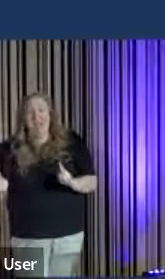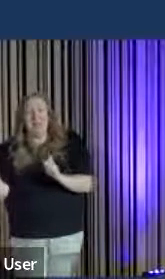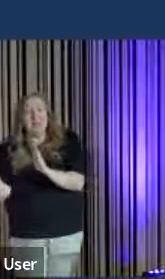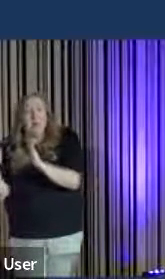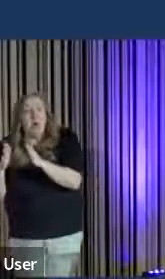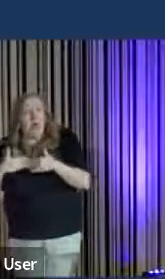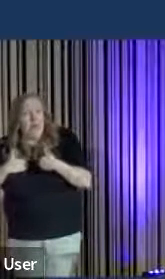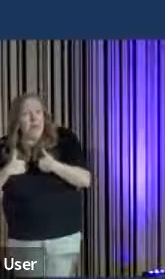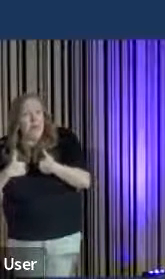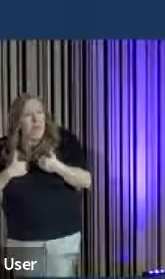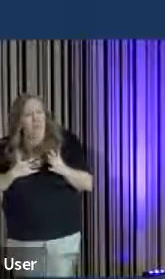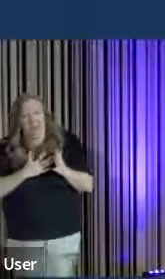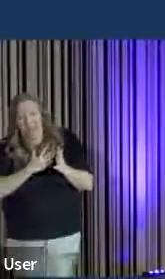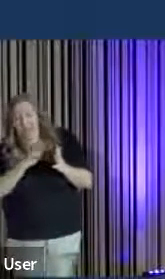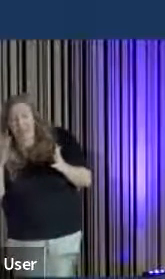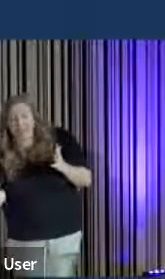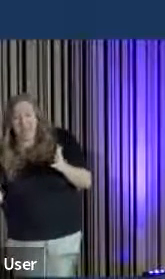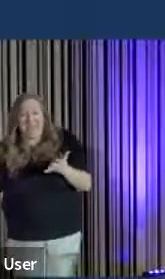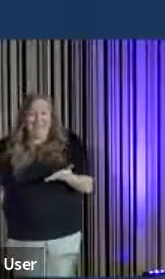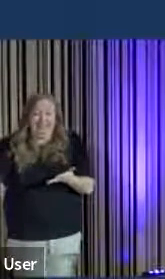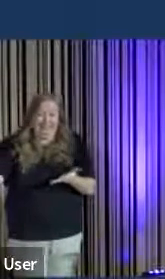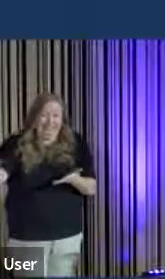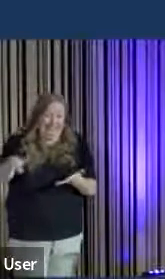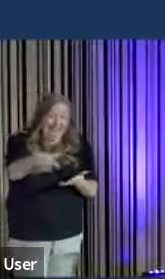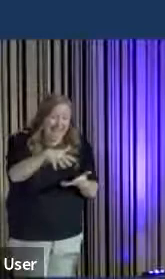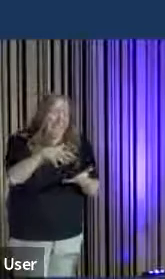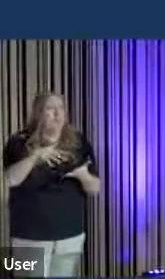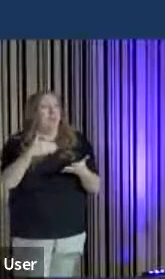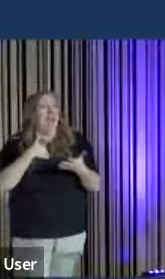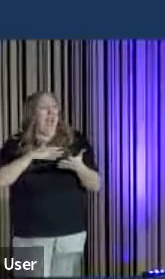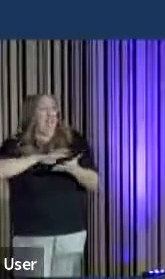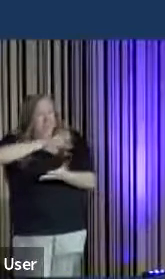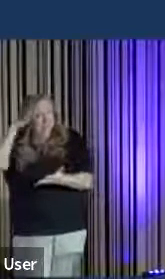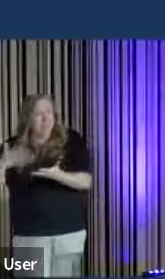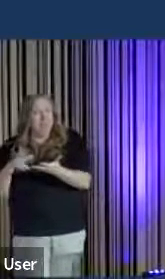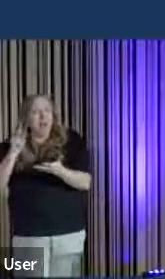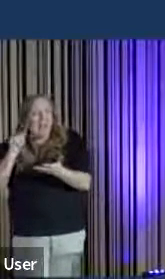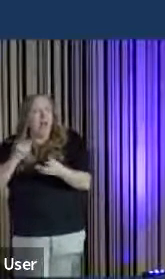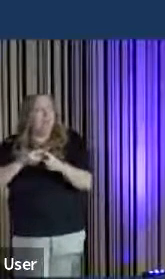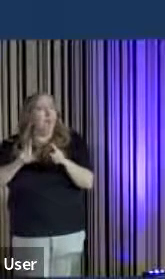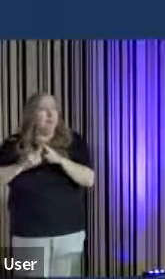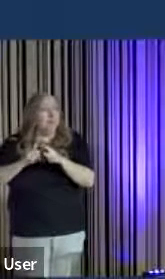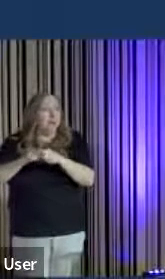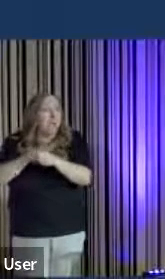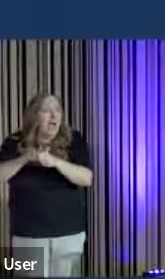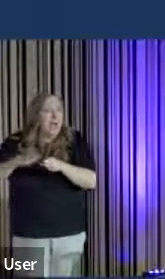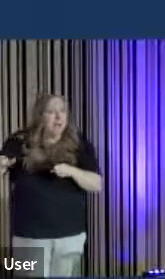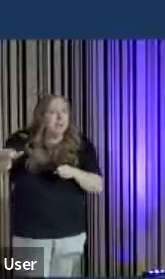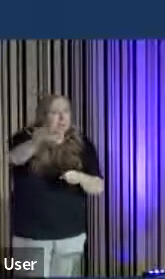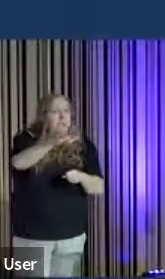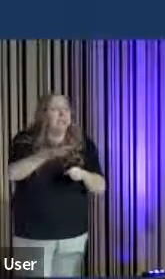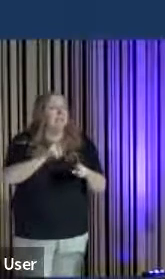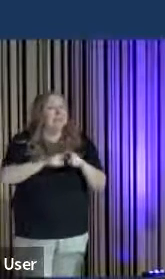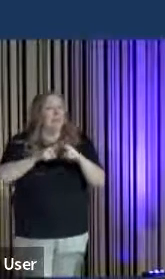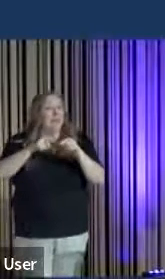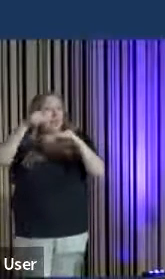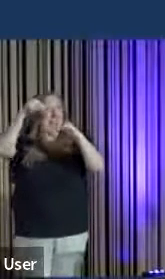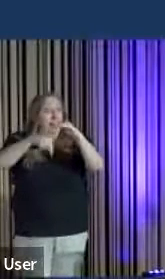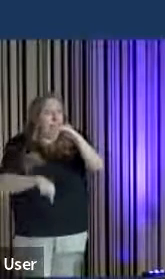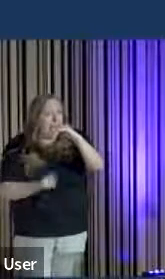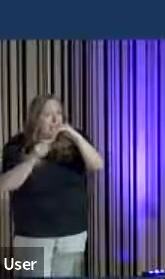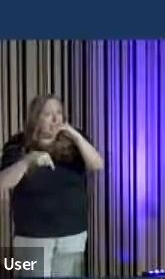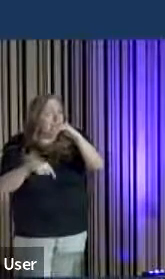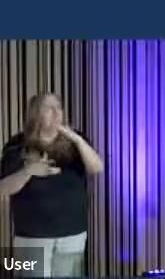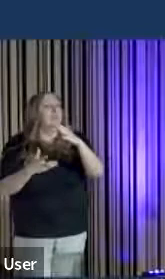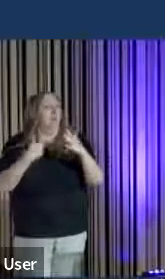of this data. We have it from multiple sampling sites around the world, and we have it from different depths in the ocean. So we can